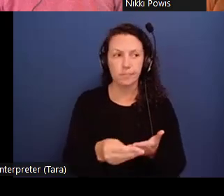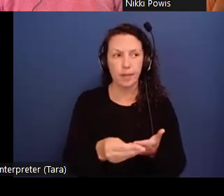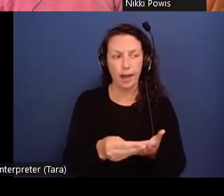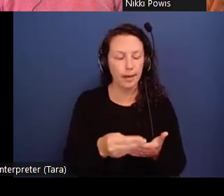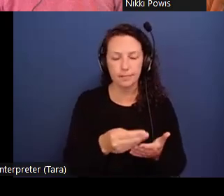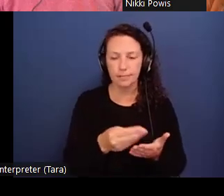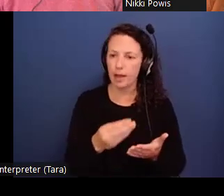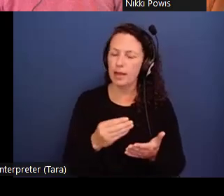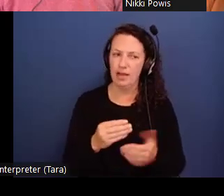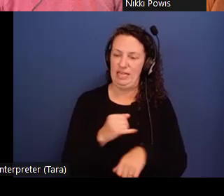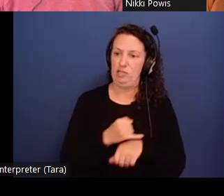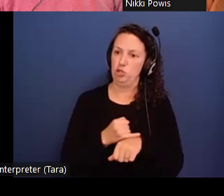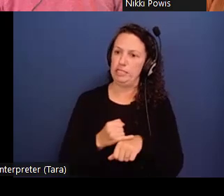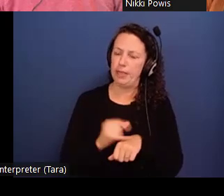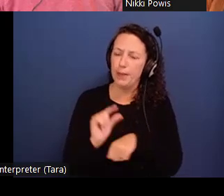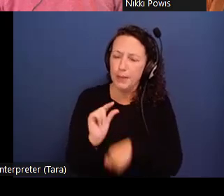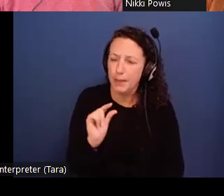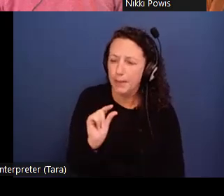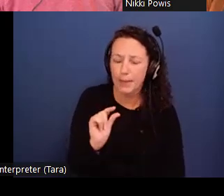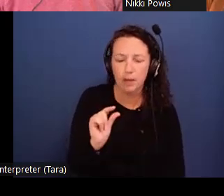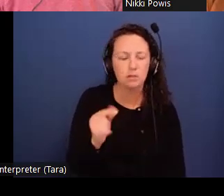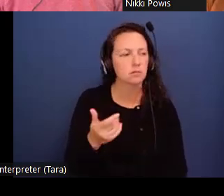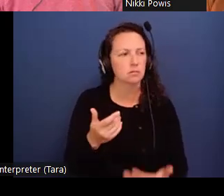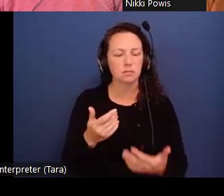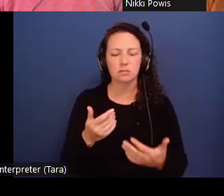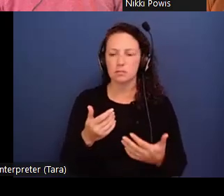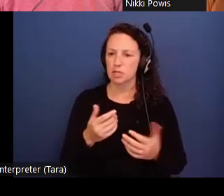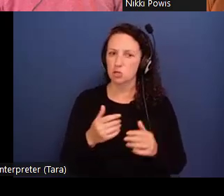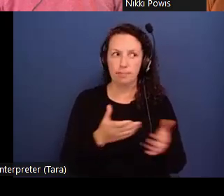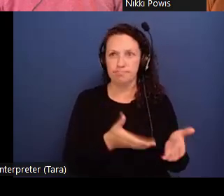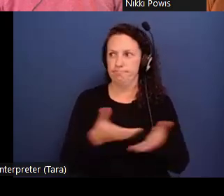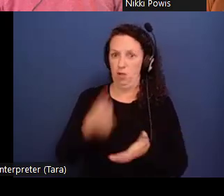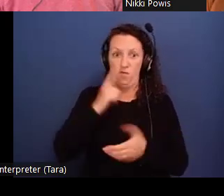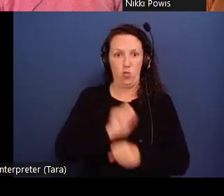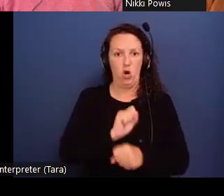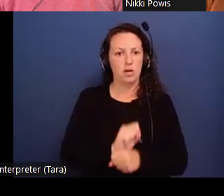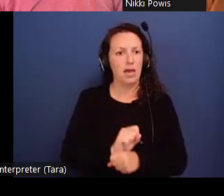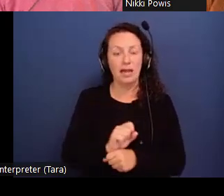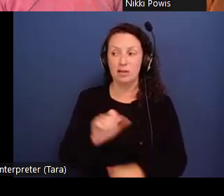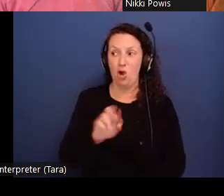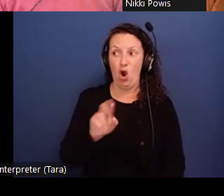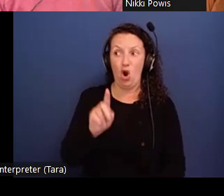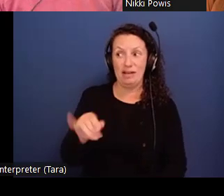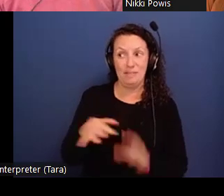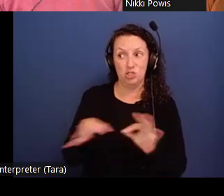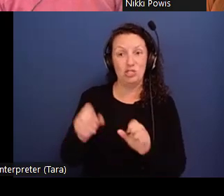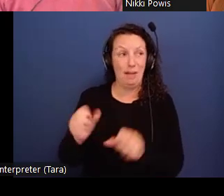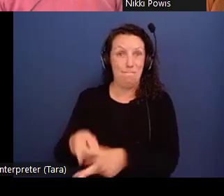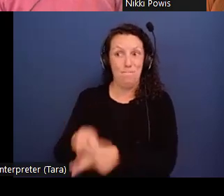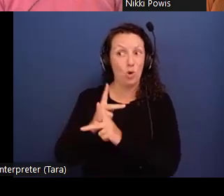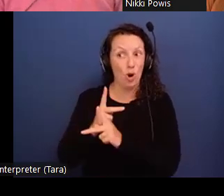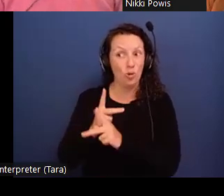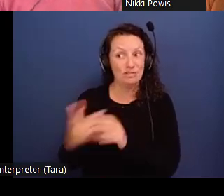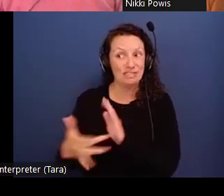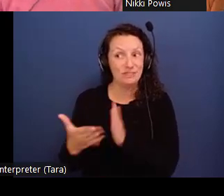need it for work. And I love what Aarti said about borrowing. I mean, goodness, if you can borrow it,